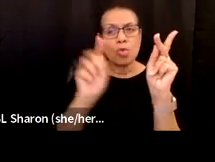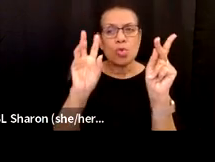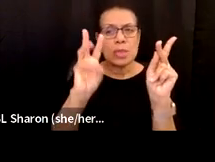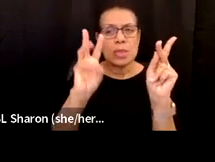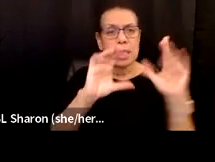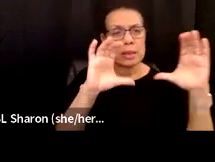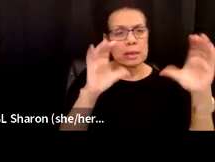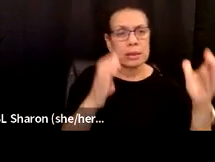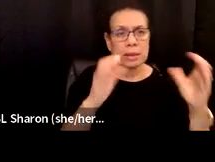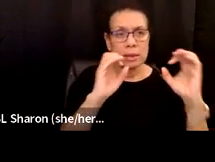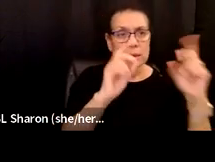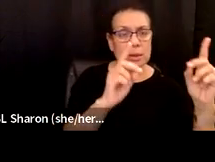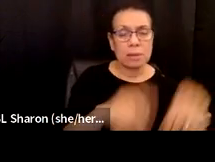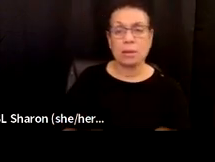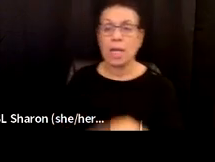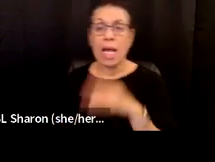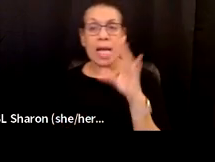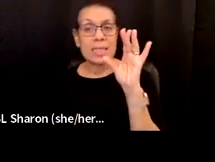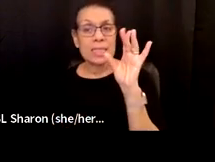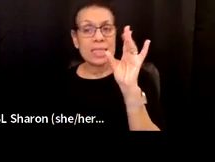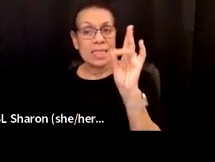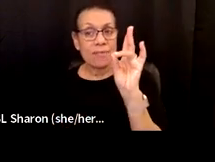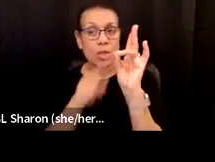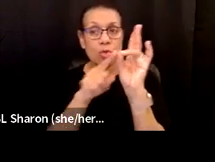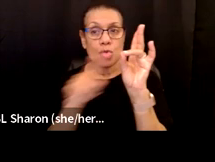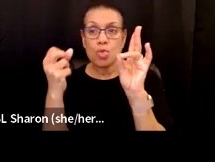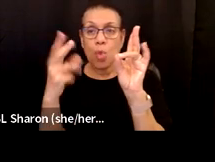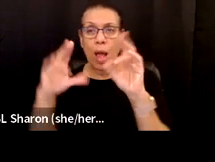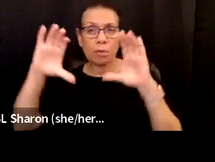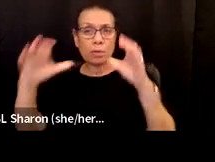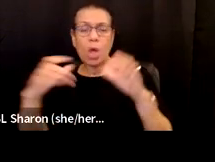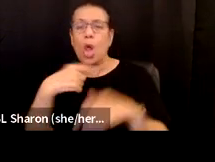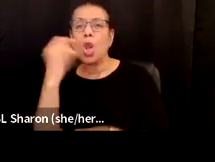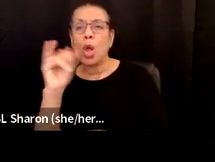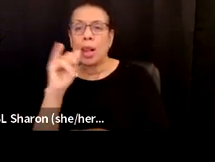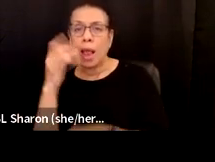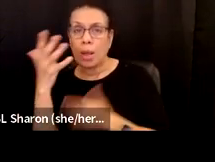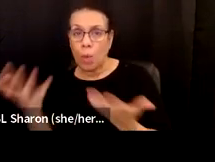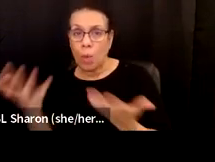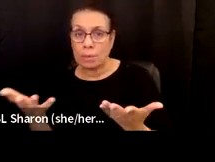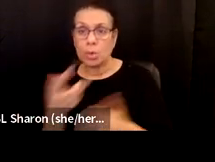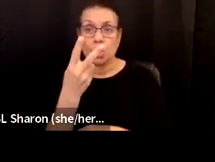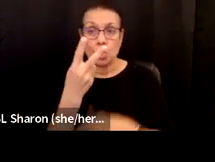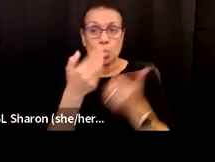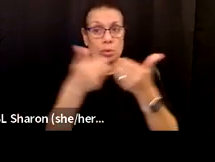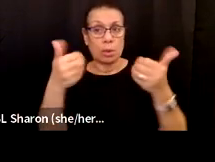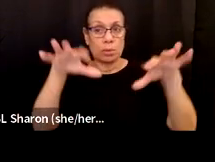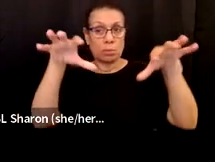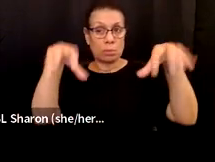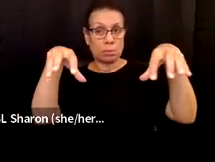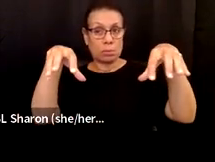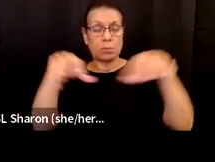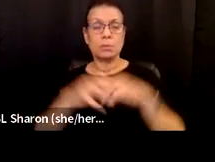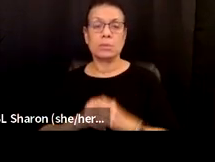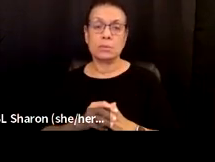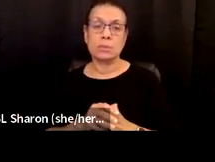in what a 7-12 education in school ought to look like across the boston public schools it's really important to us